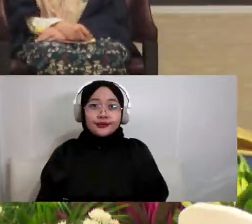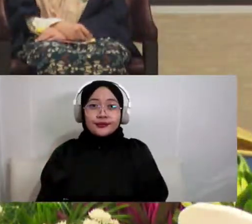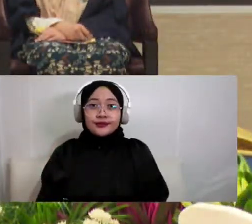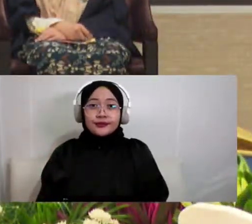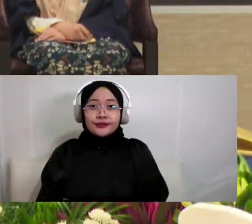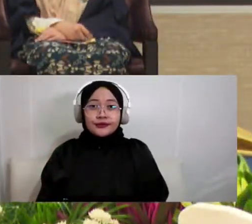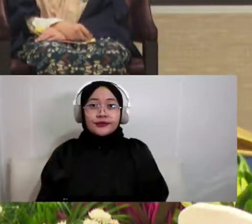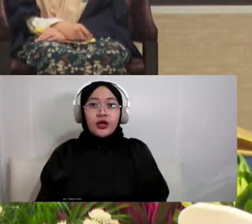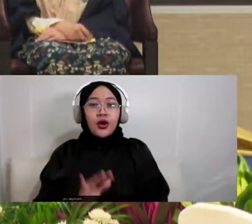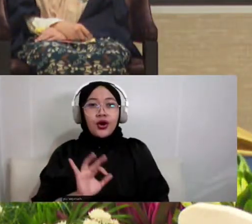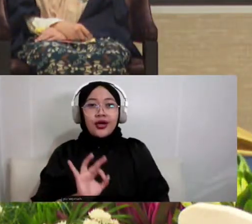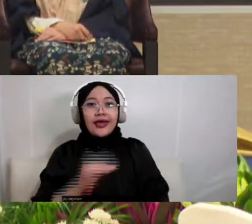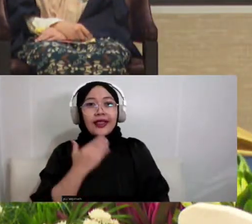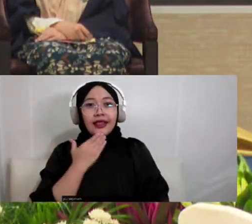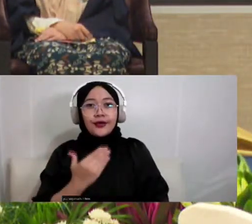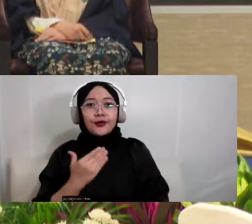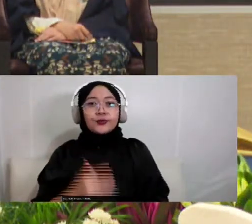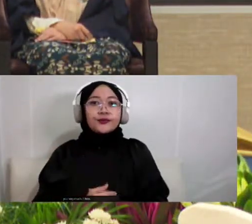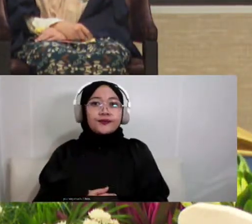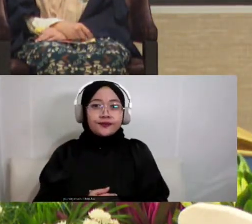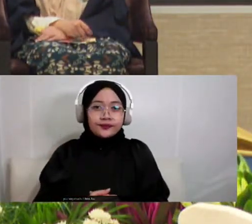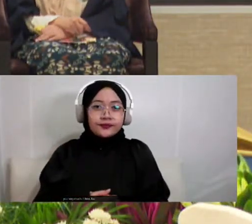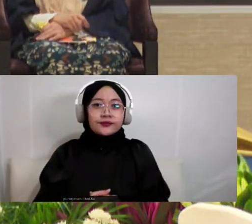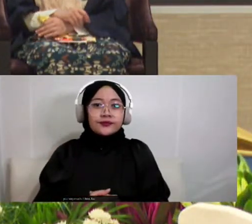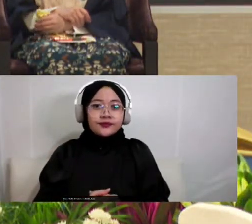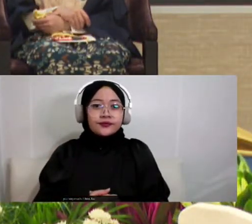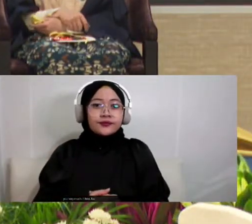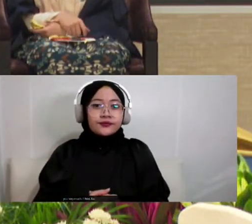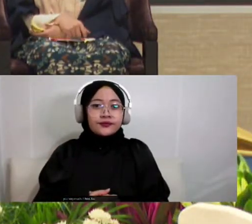Yeah, thank you very much. I think 3